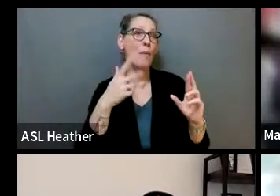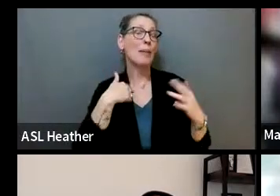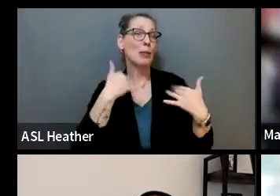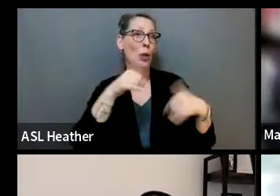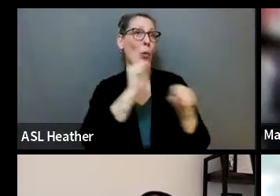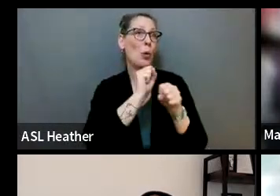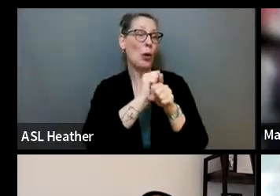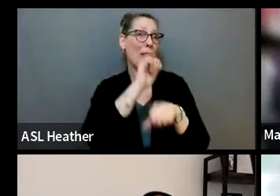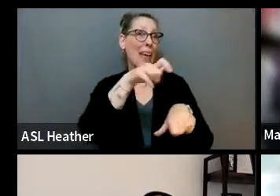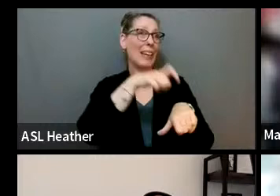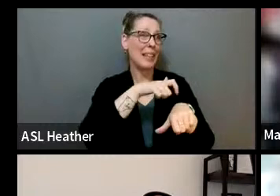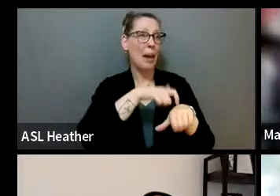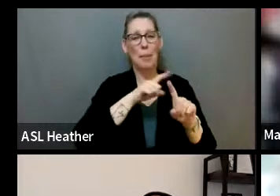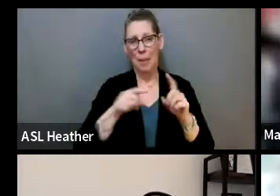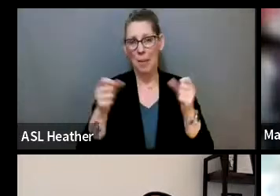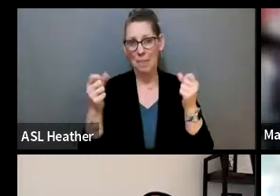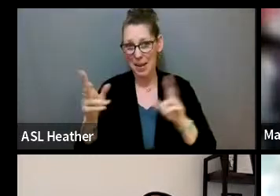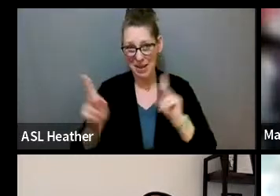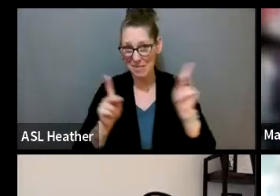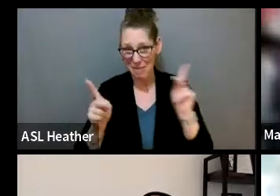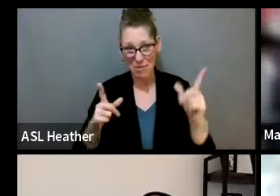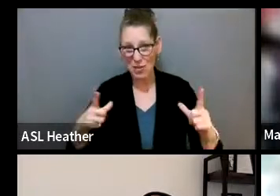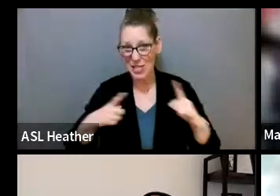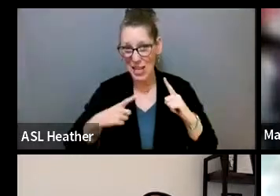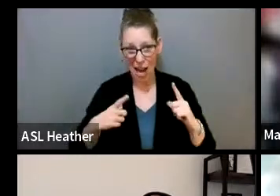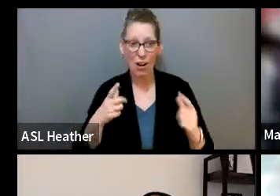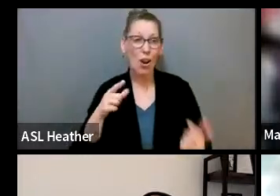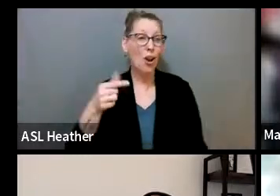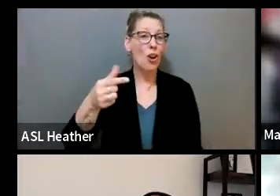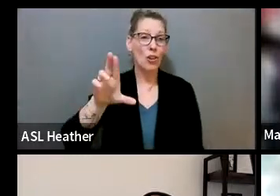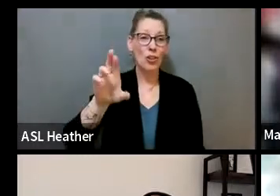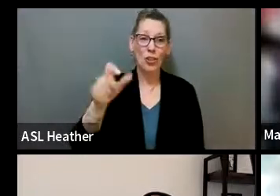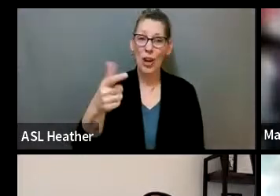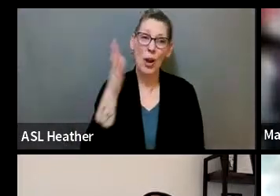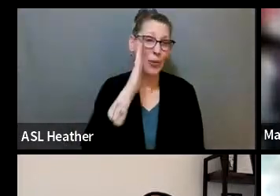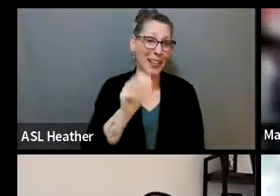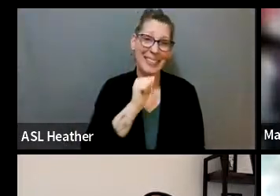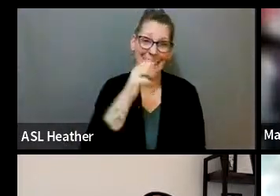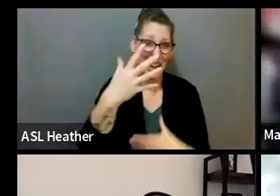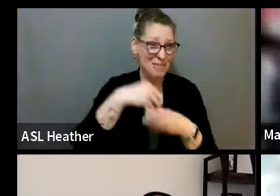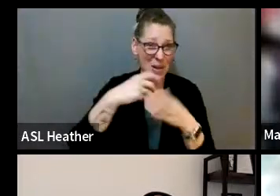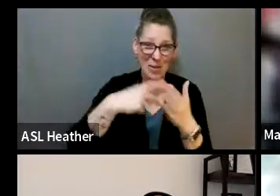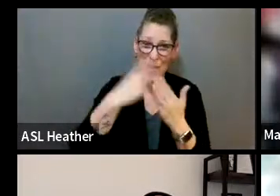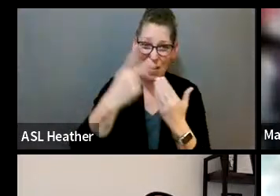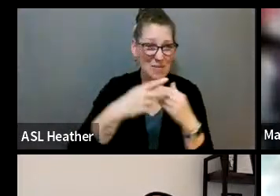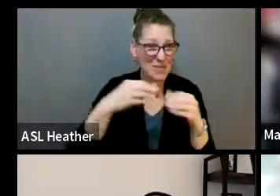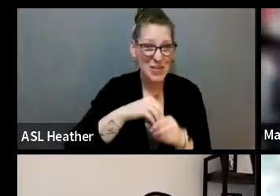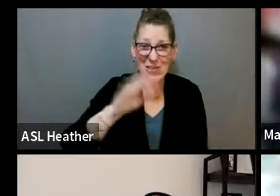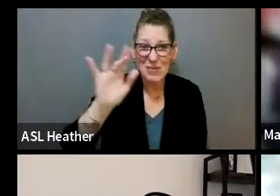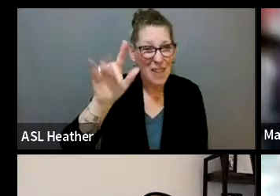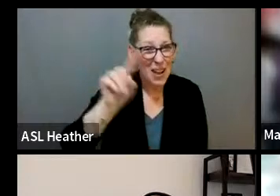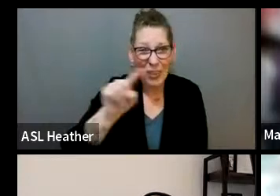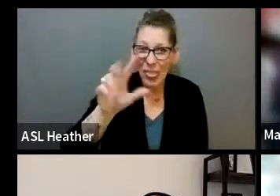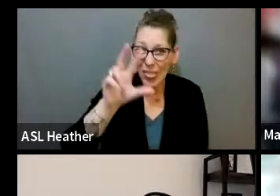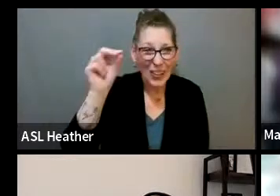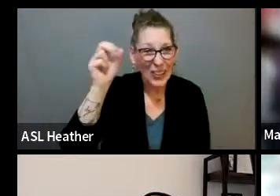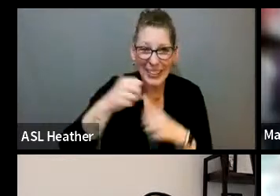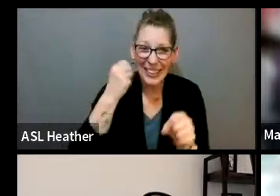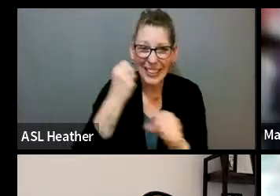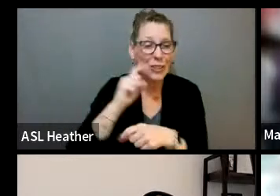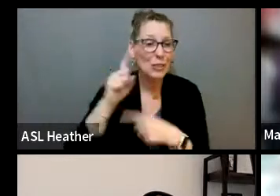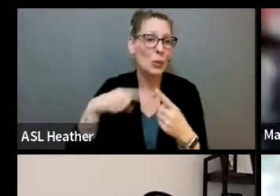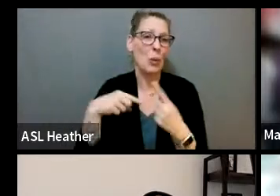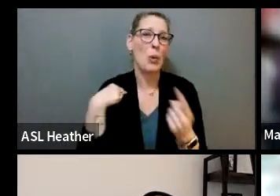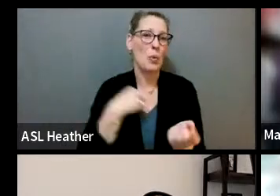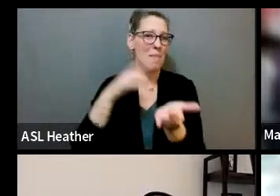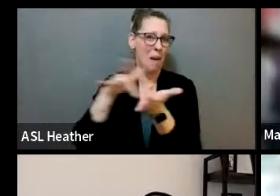already be retired. Greg probably won't be on the program in 25 to 30 years when we pay off that loan,